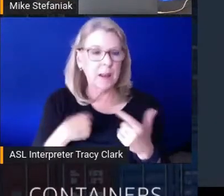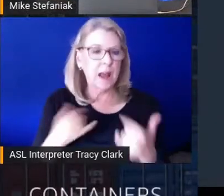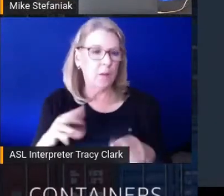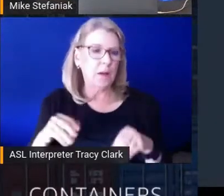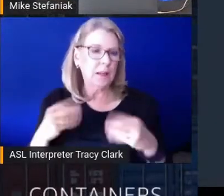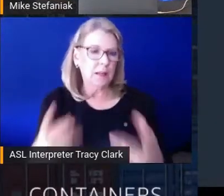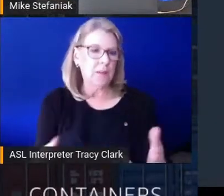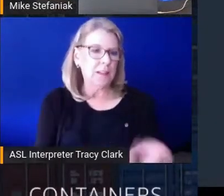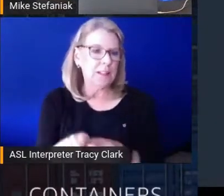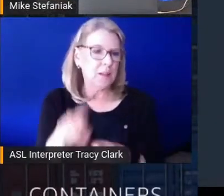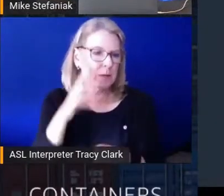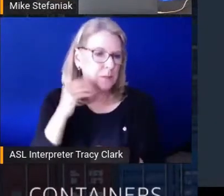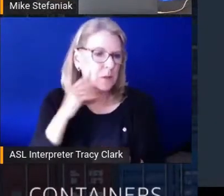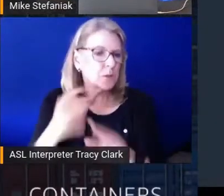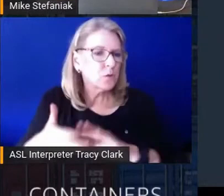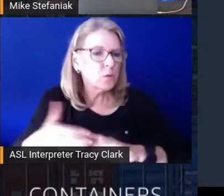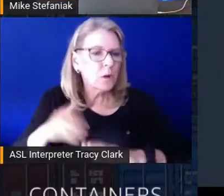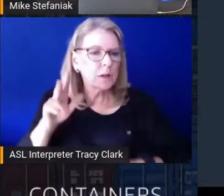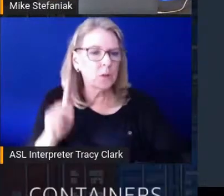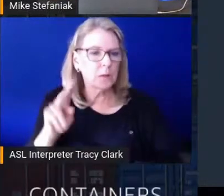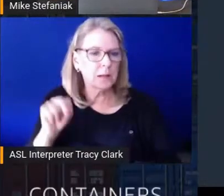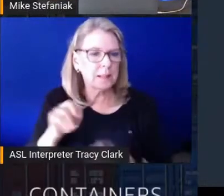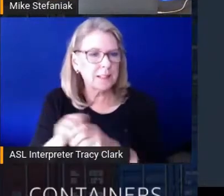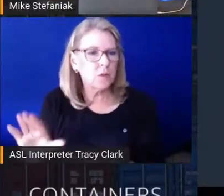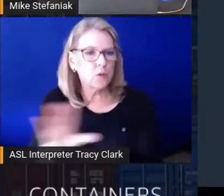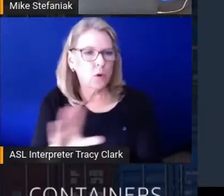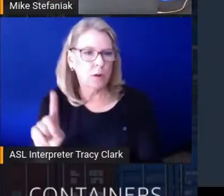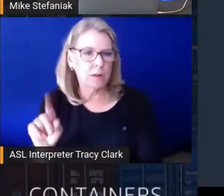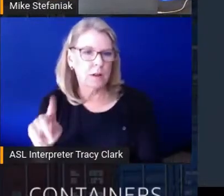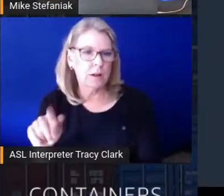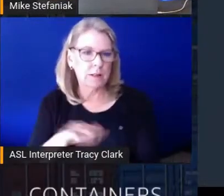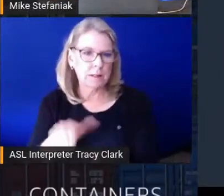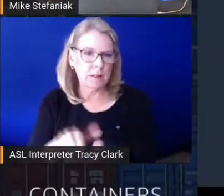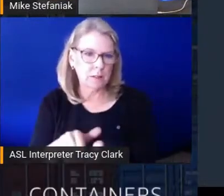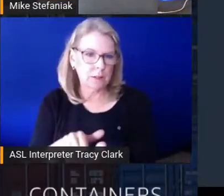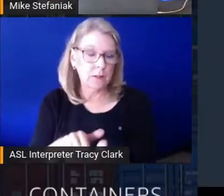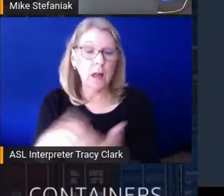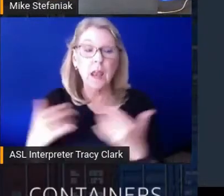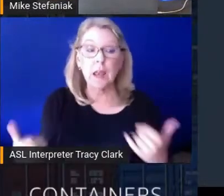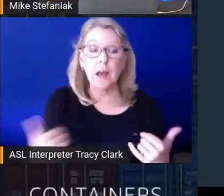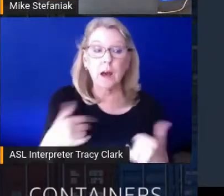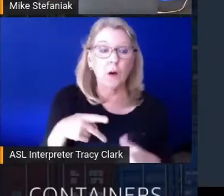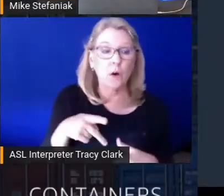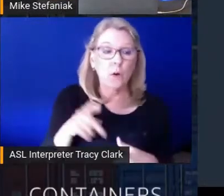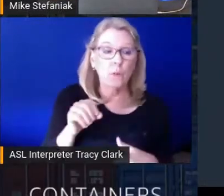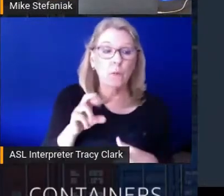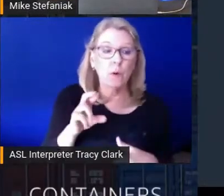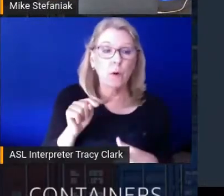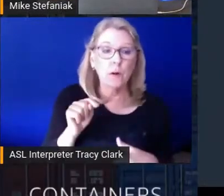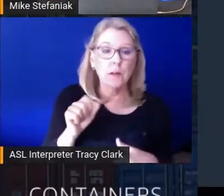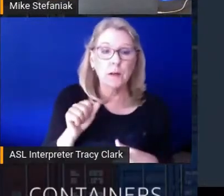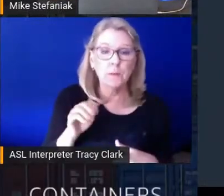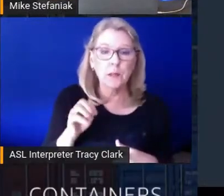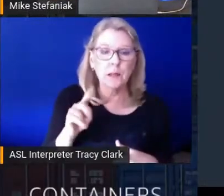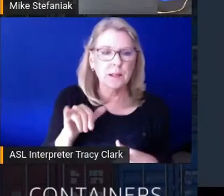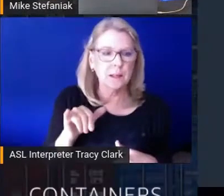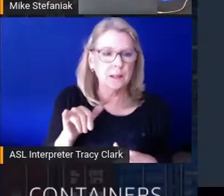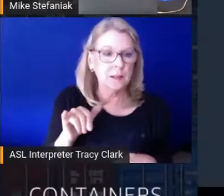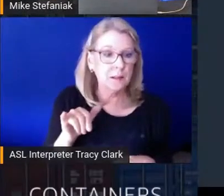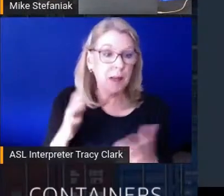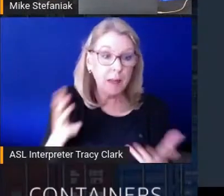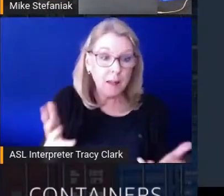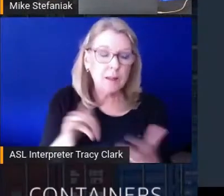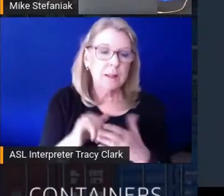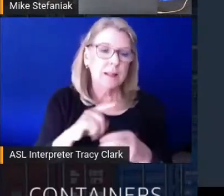center. And then portability. So with portability, it's really about being able to run in